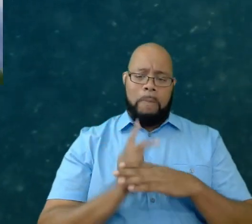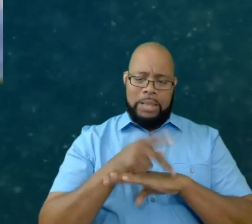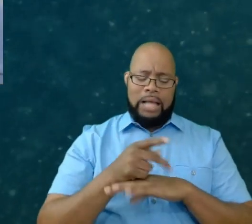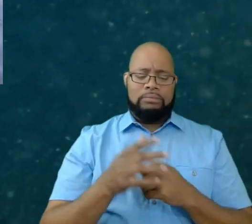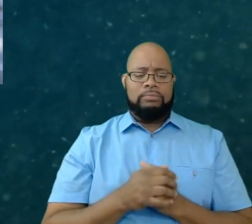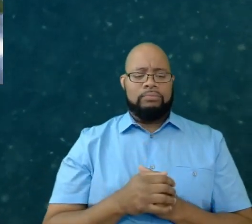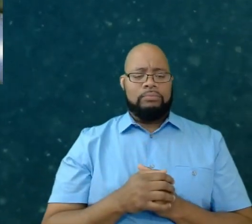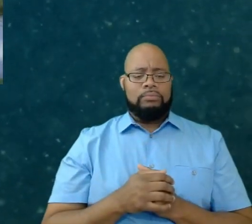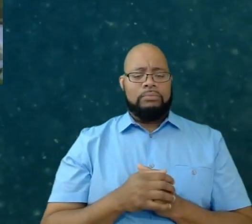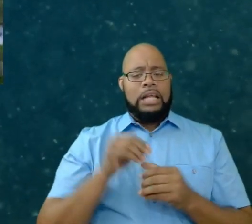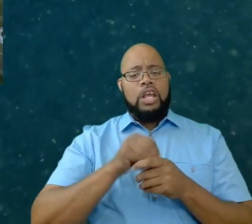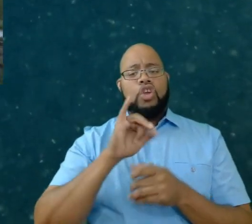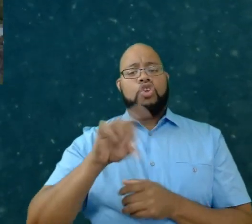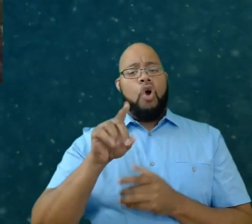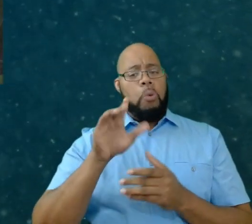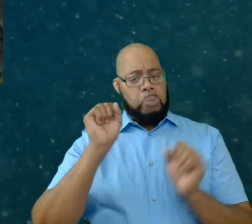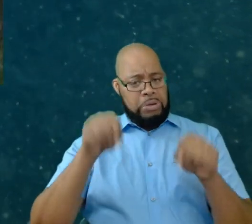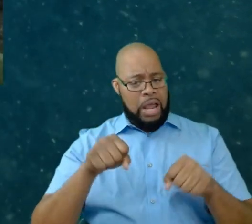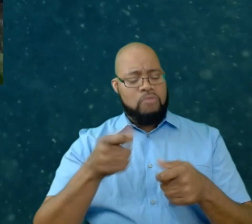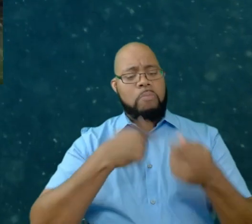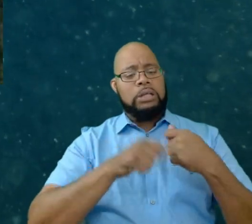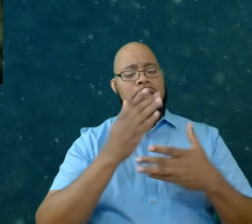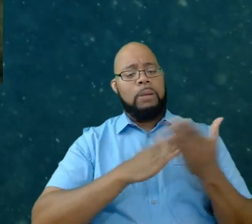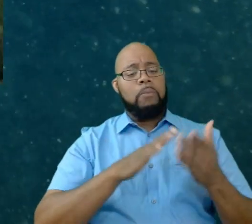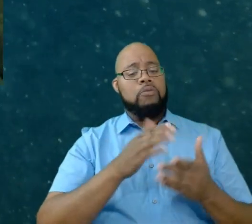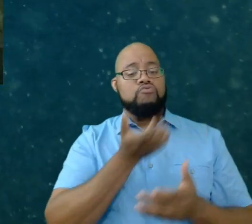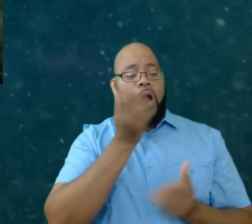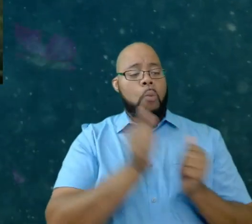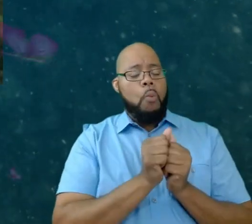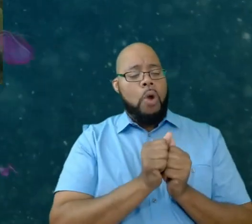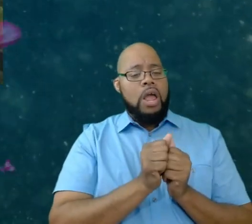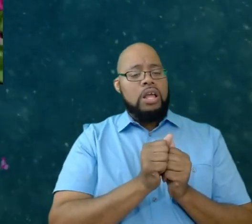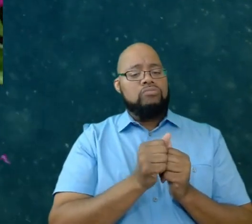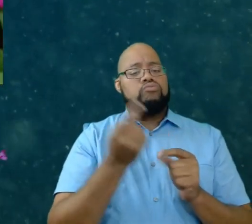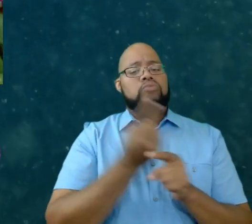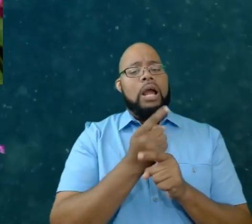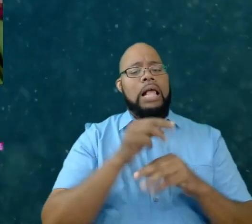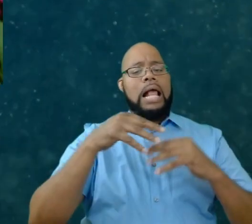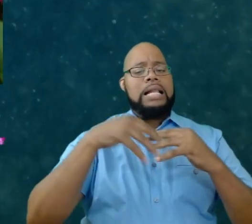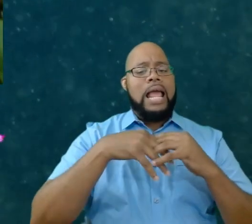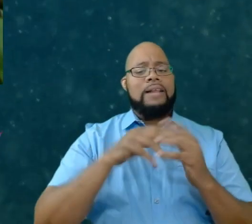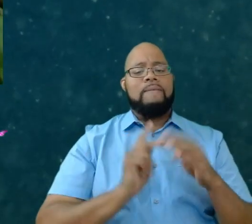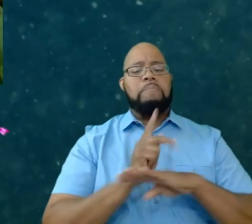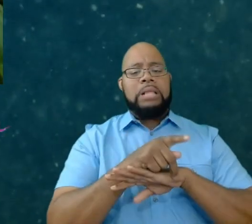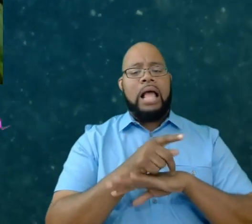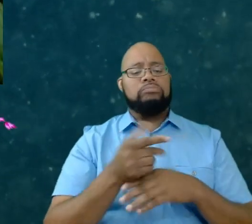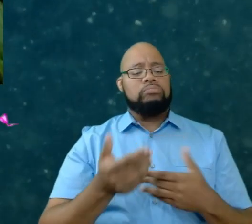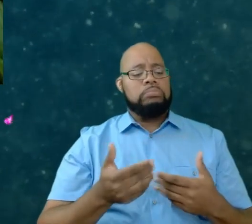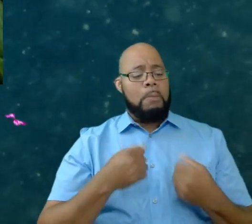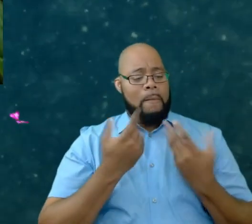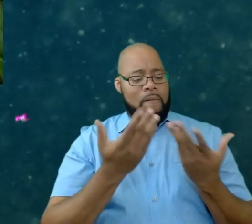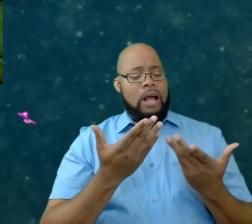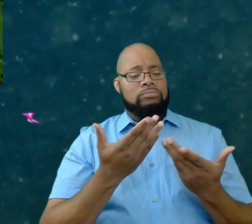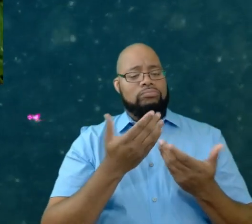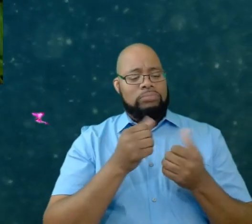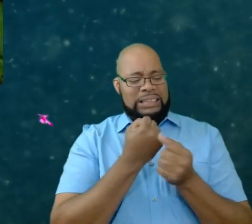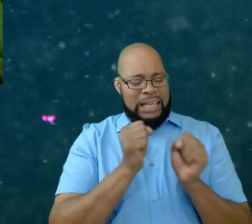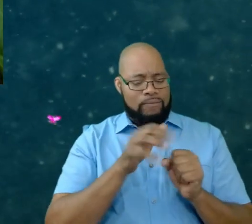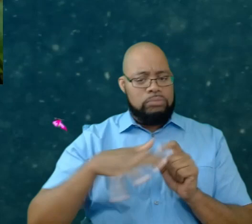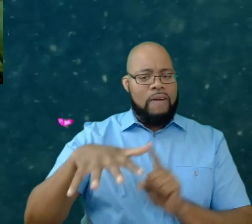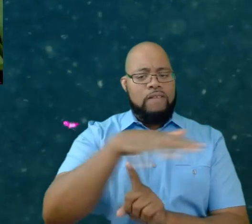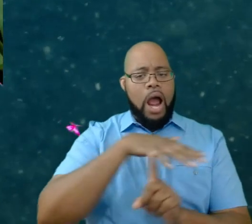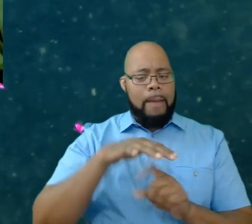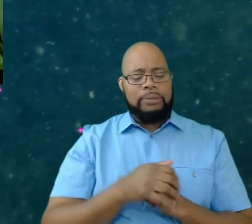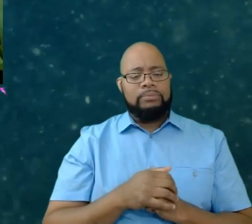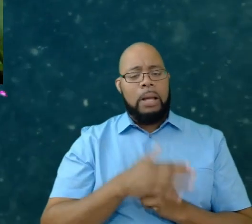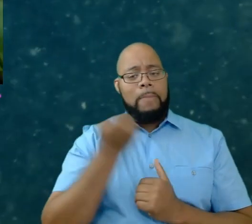than the algae in nearby lakes and coastal waterways? Try replacing some of your lawn with a native plant garden. They provide a natural habitat that supports